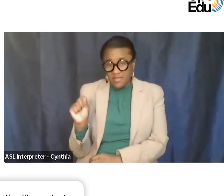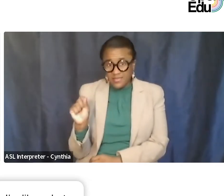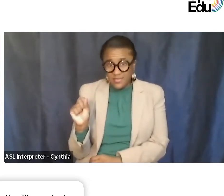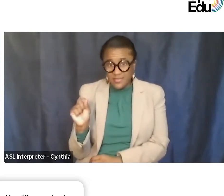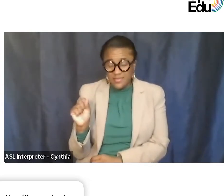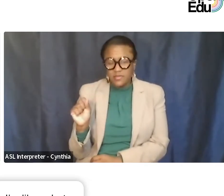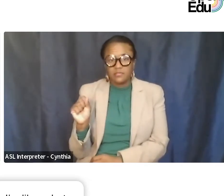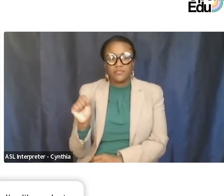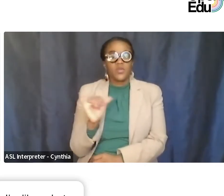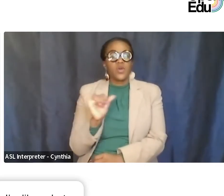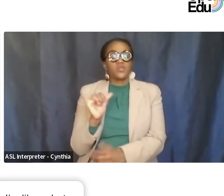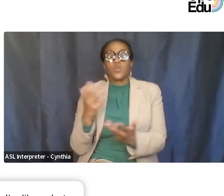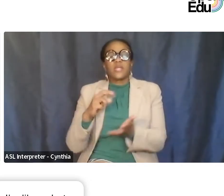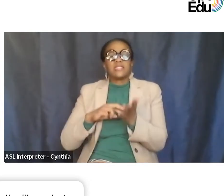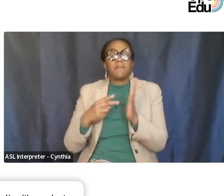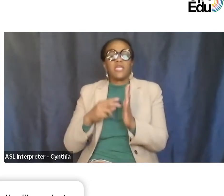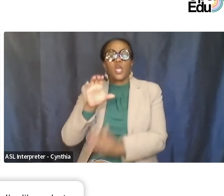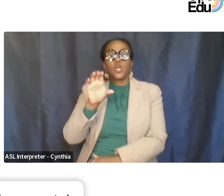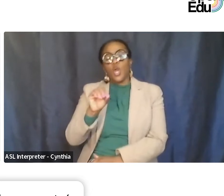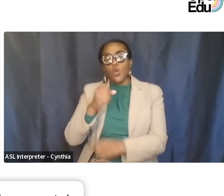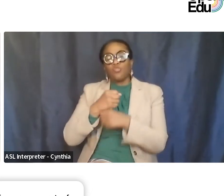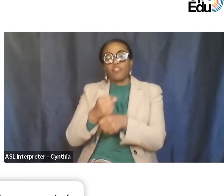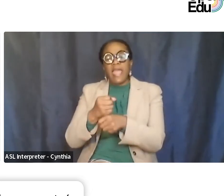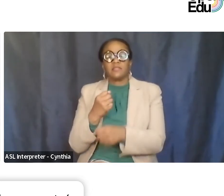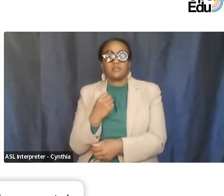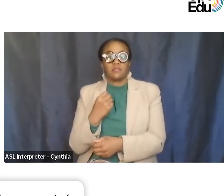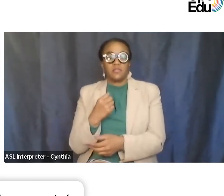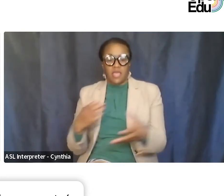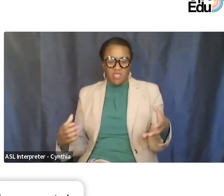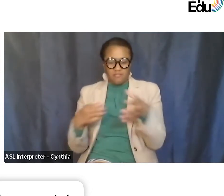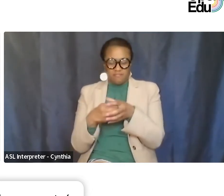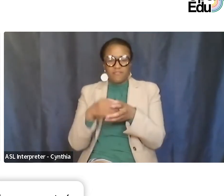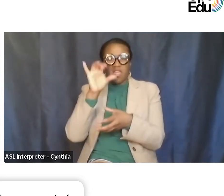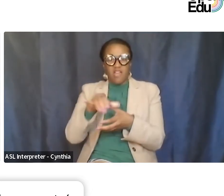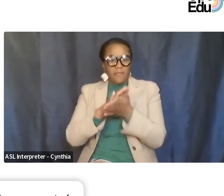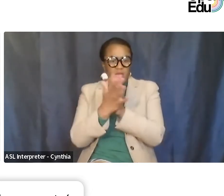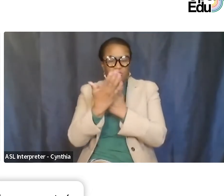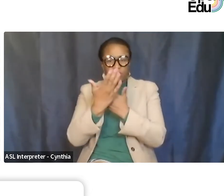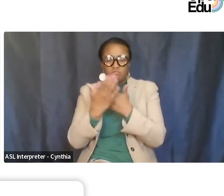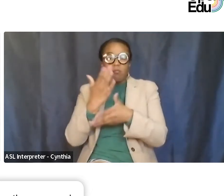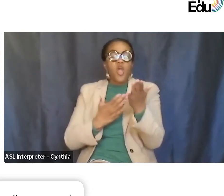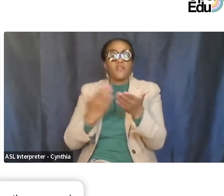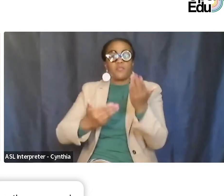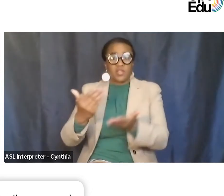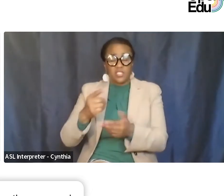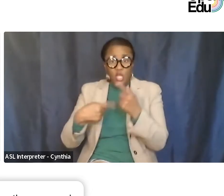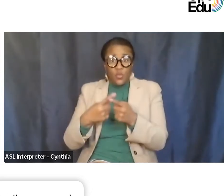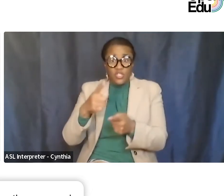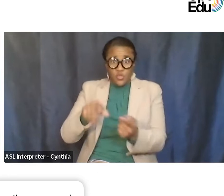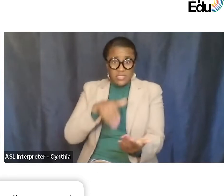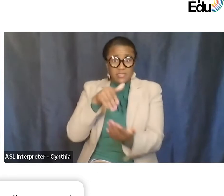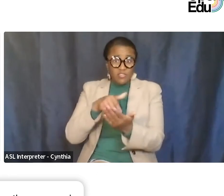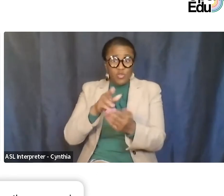then also I'm like, what does it mean to co-create and bring co-creation as a part of that process? Because you need, when you center the